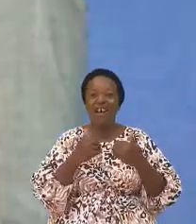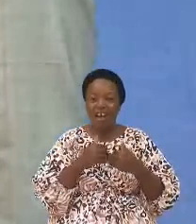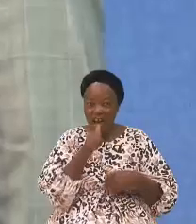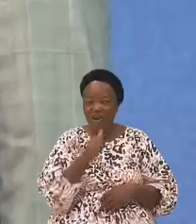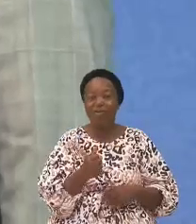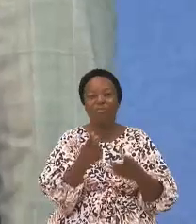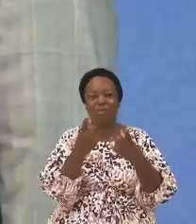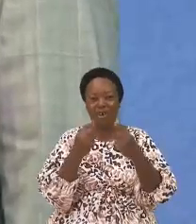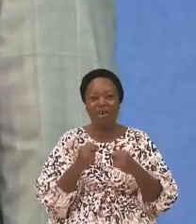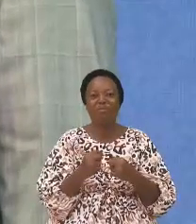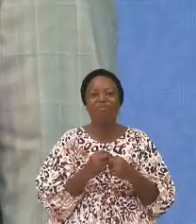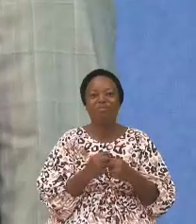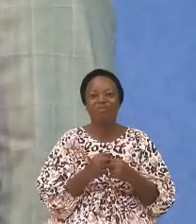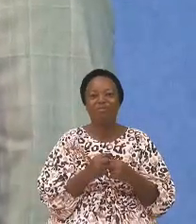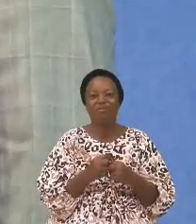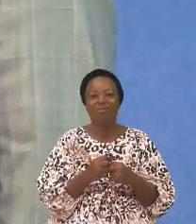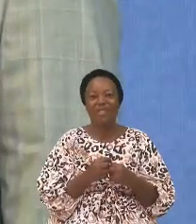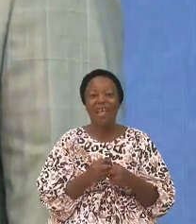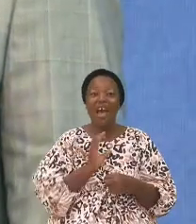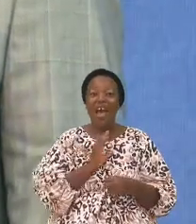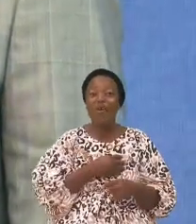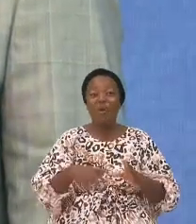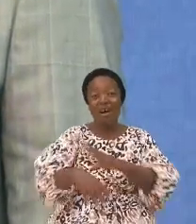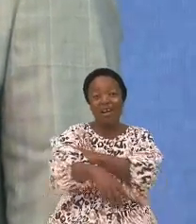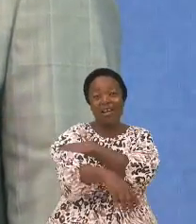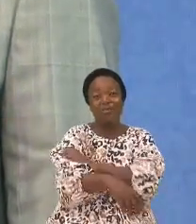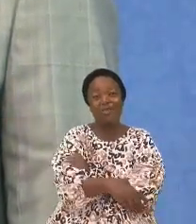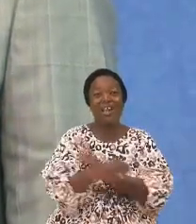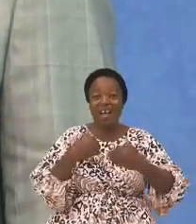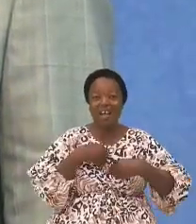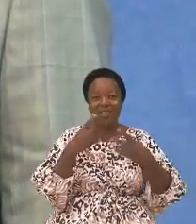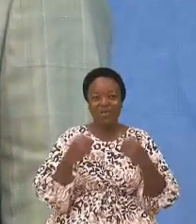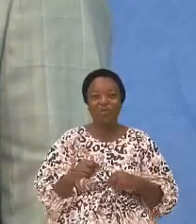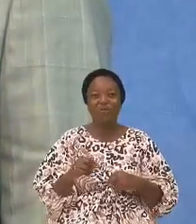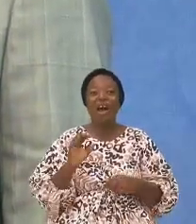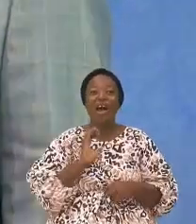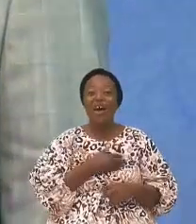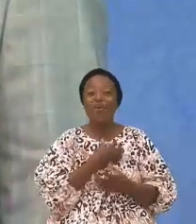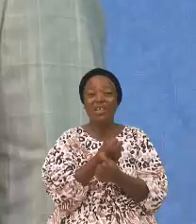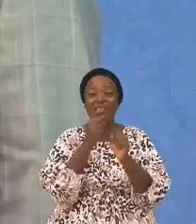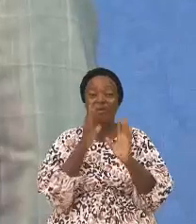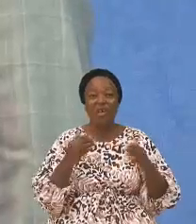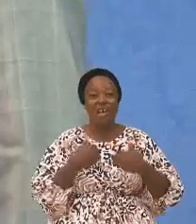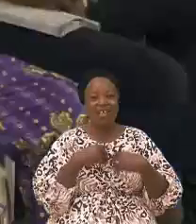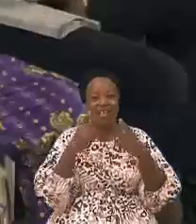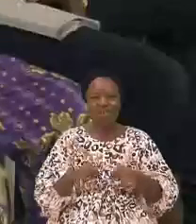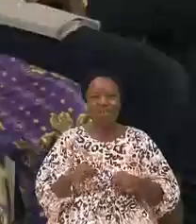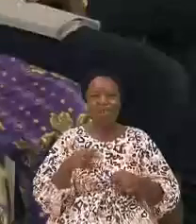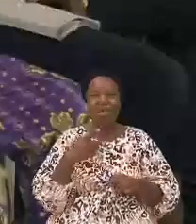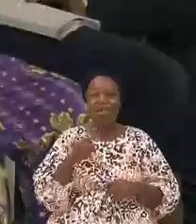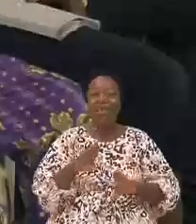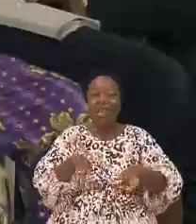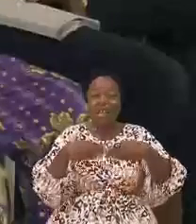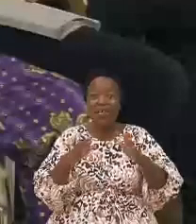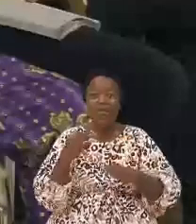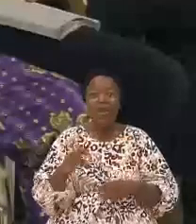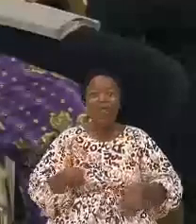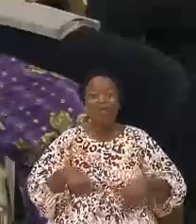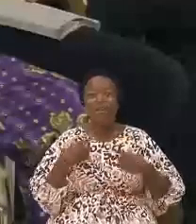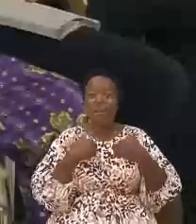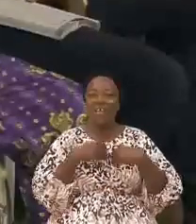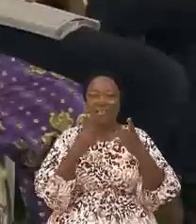and to destroy. But I am come. Our captain has come. Our